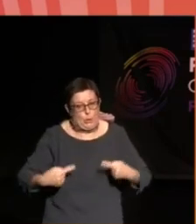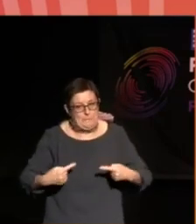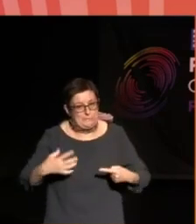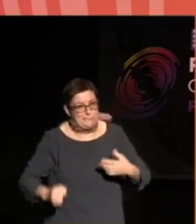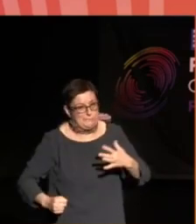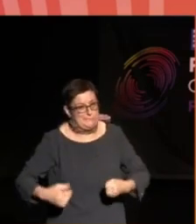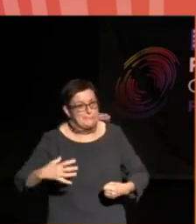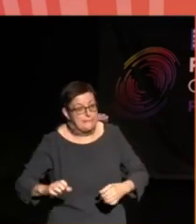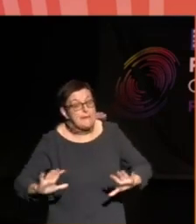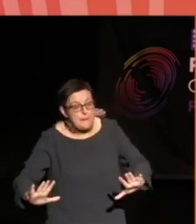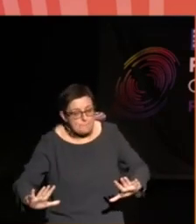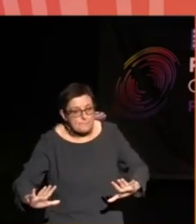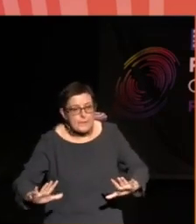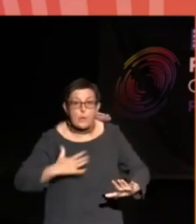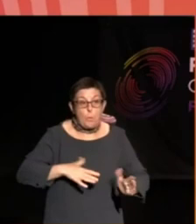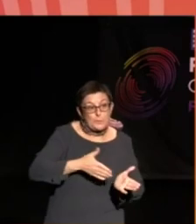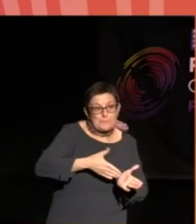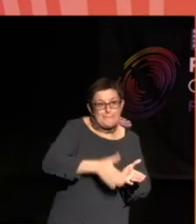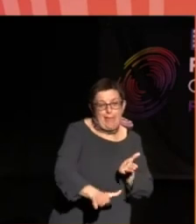to sell more than the other, but